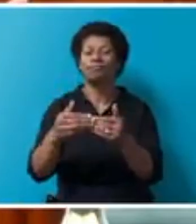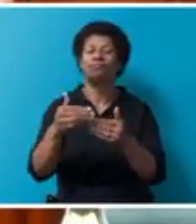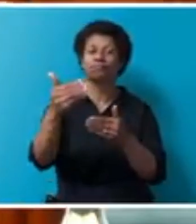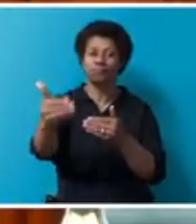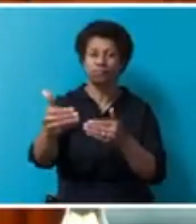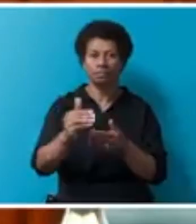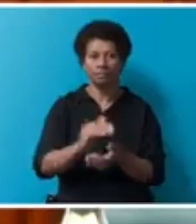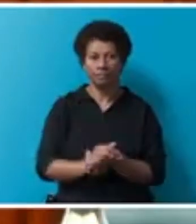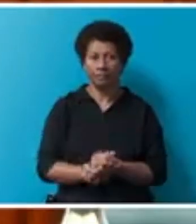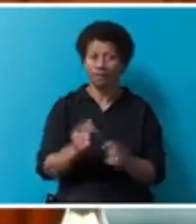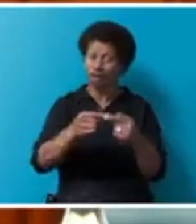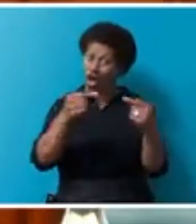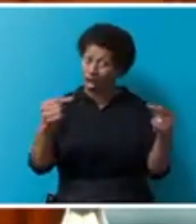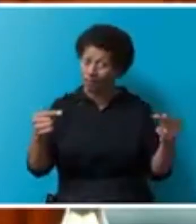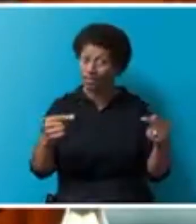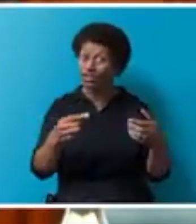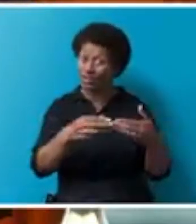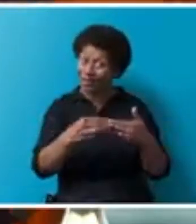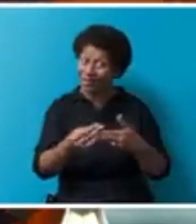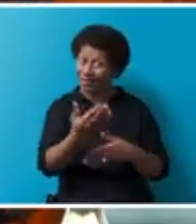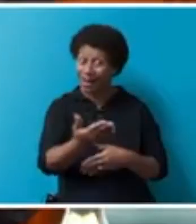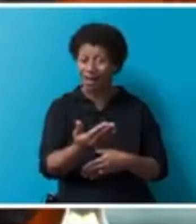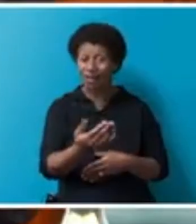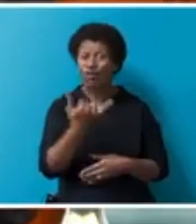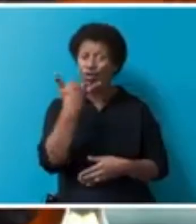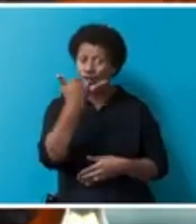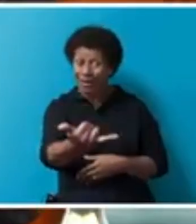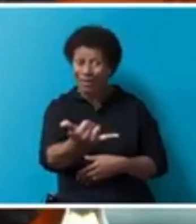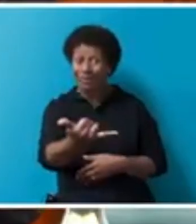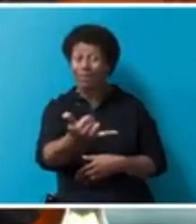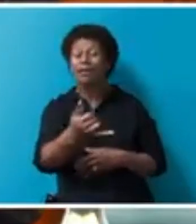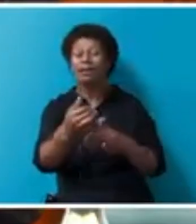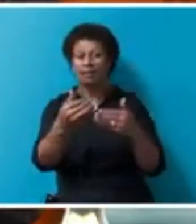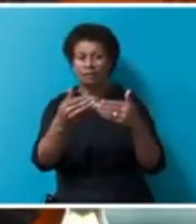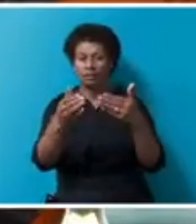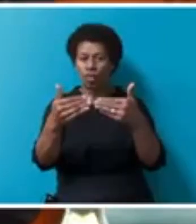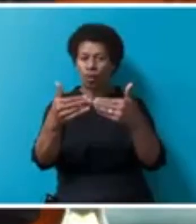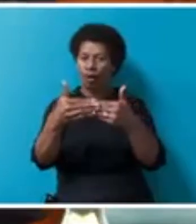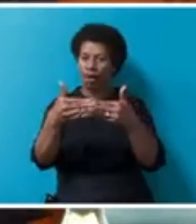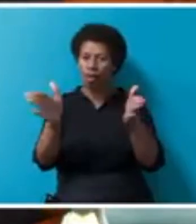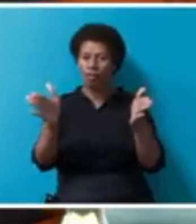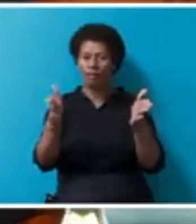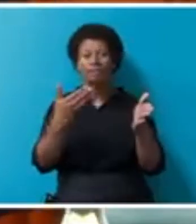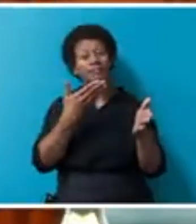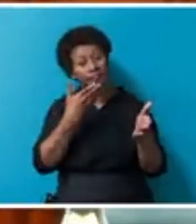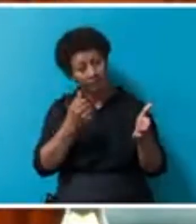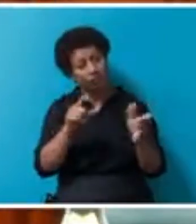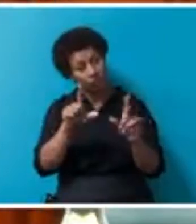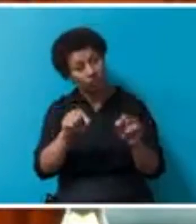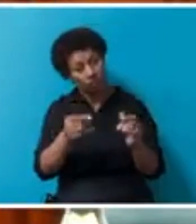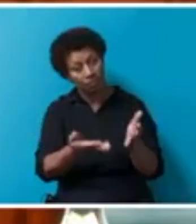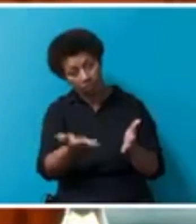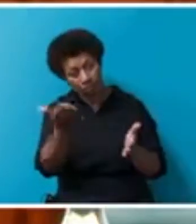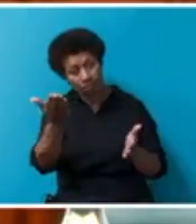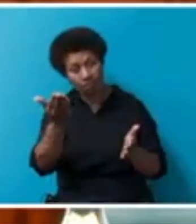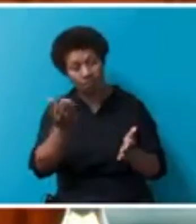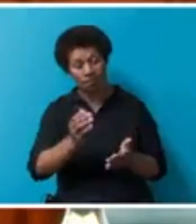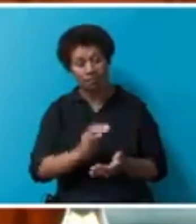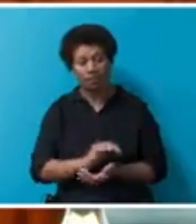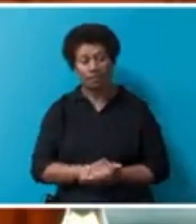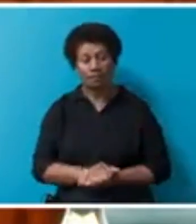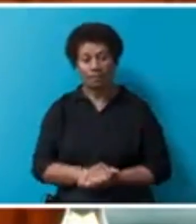for the Leader for the Opposition, if you want to leave, the door is open. Please proceed so. Mr. Speaker,